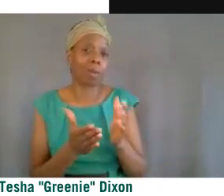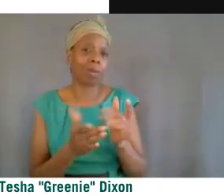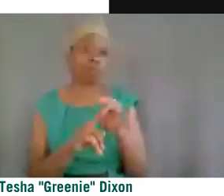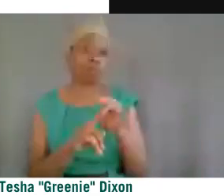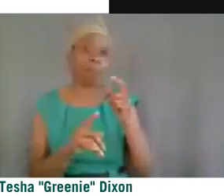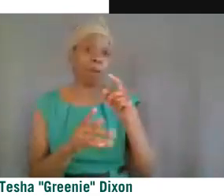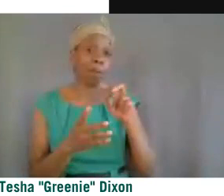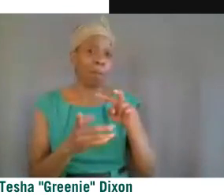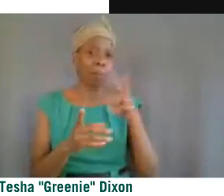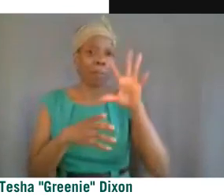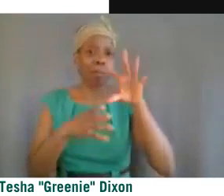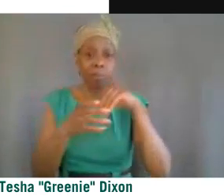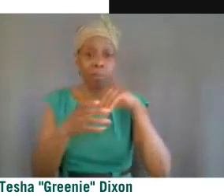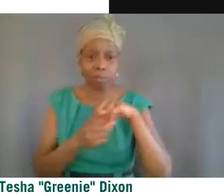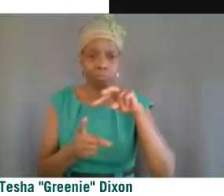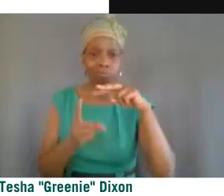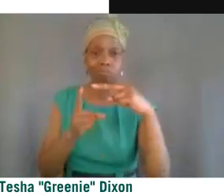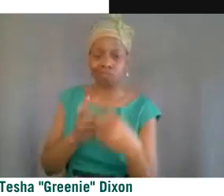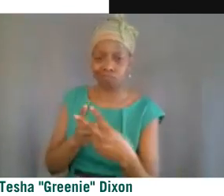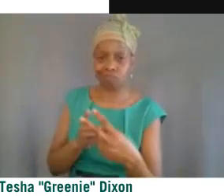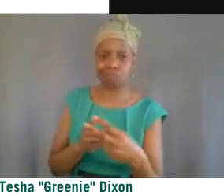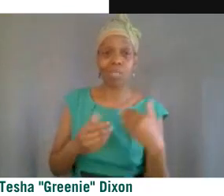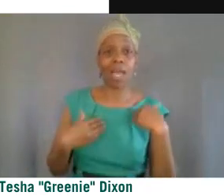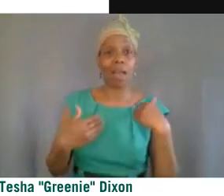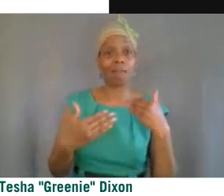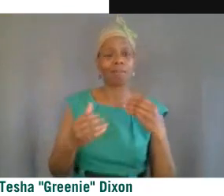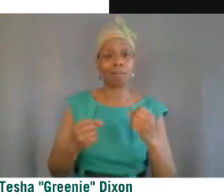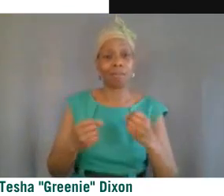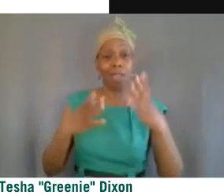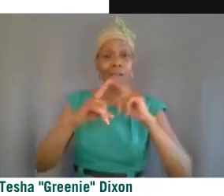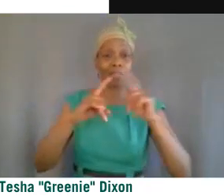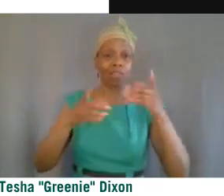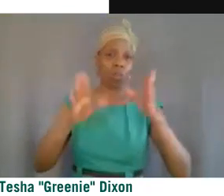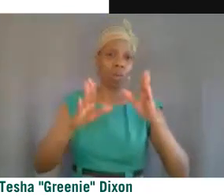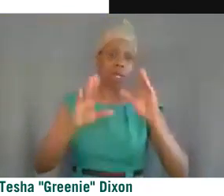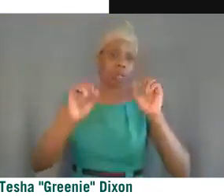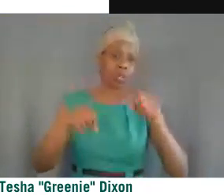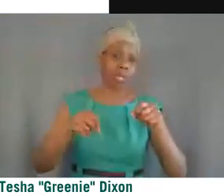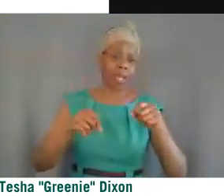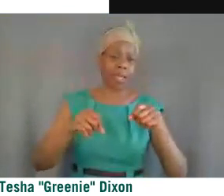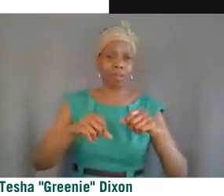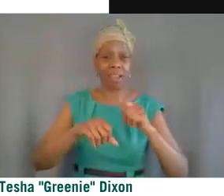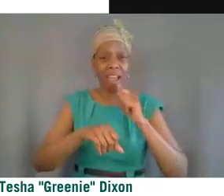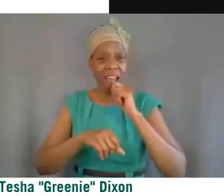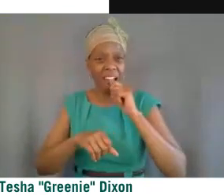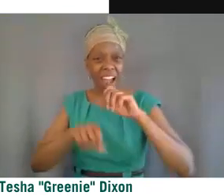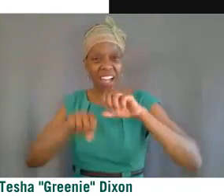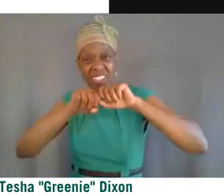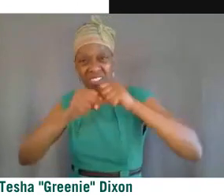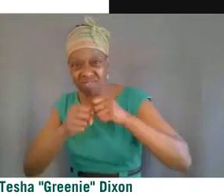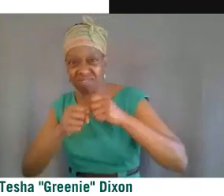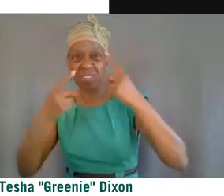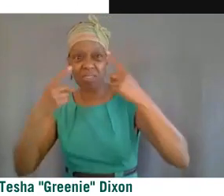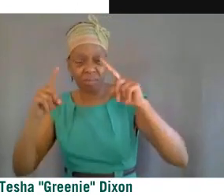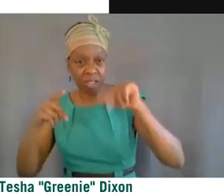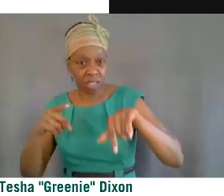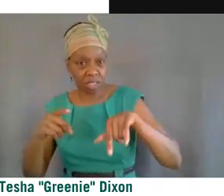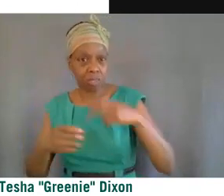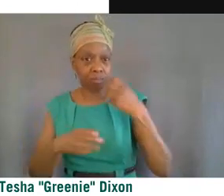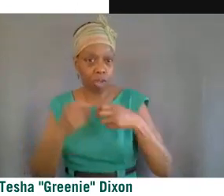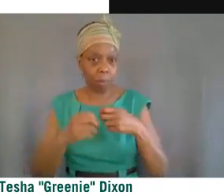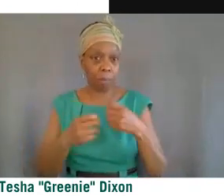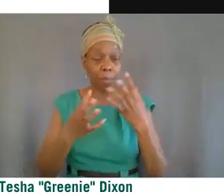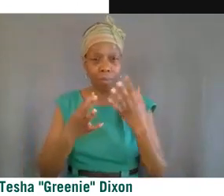standpoint. So there are lots of ways to crack this nut, if you will, and it's super